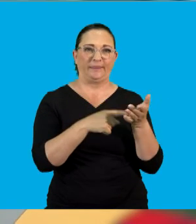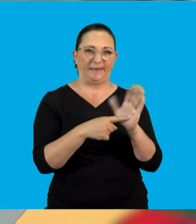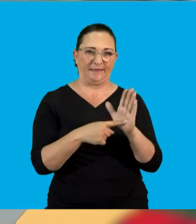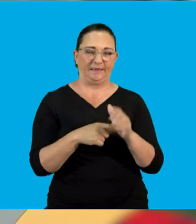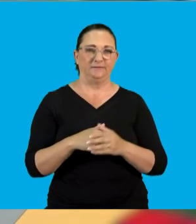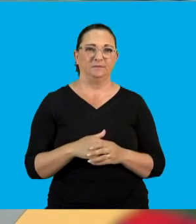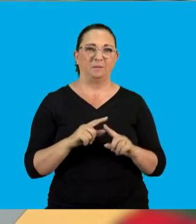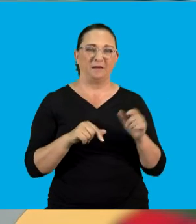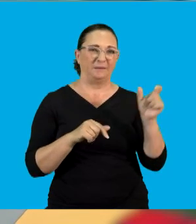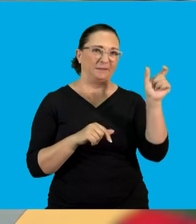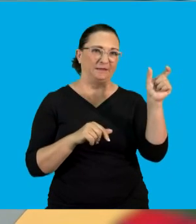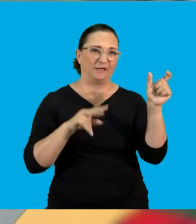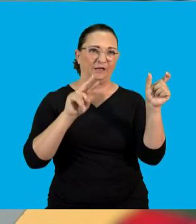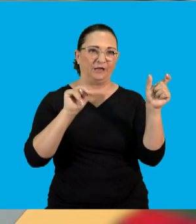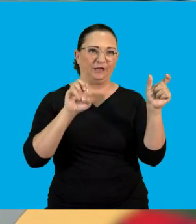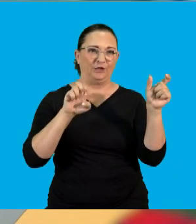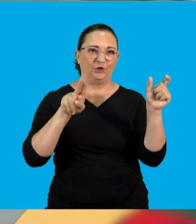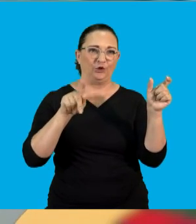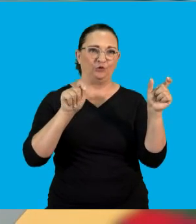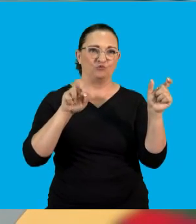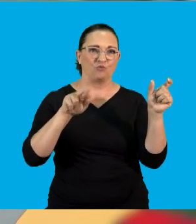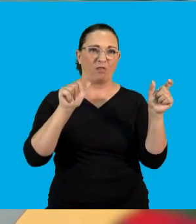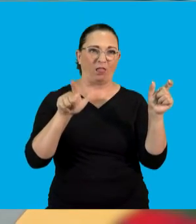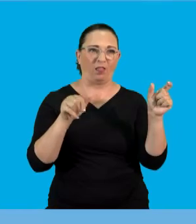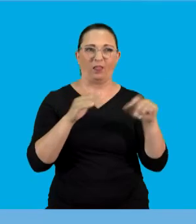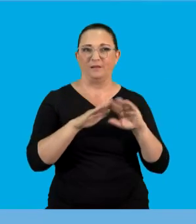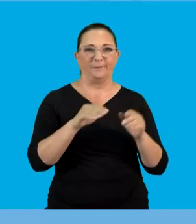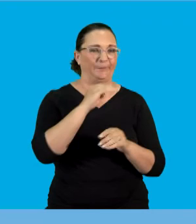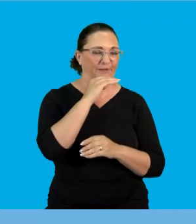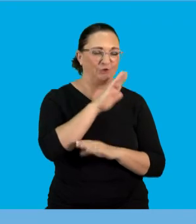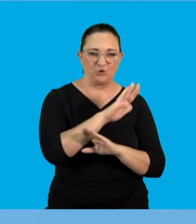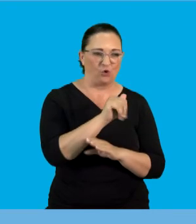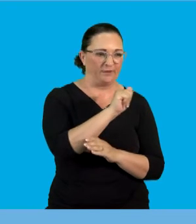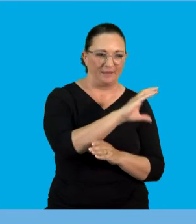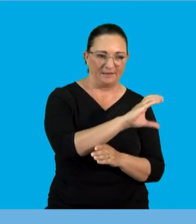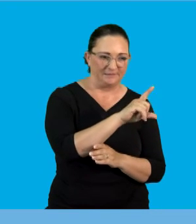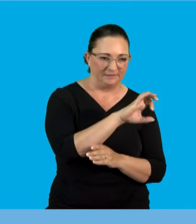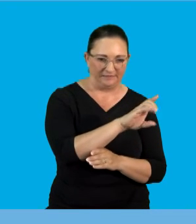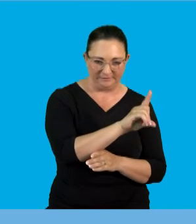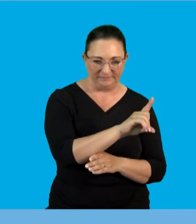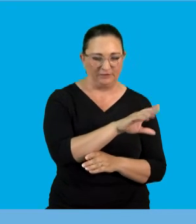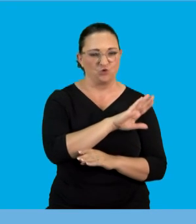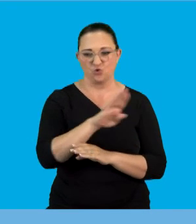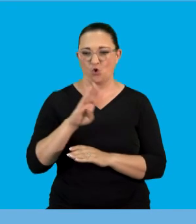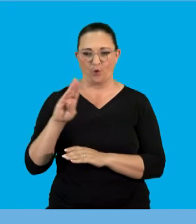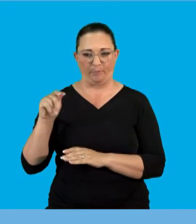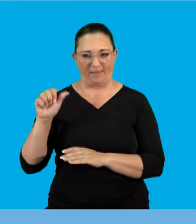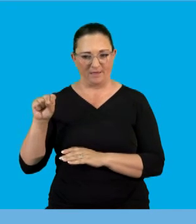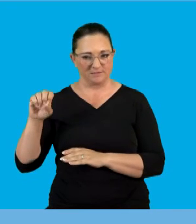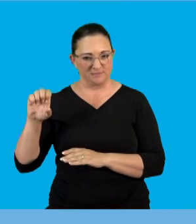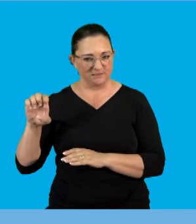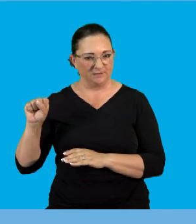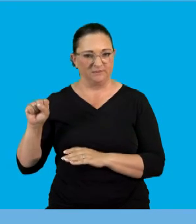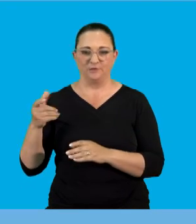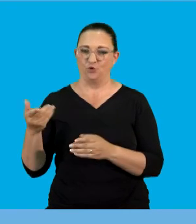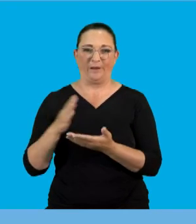a neutral substance, that's a substance that is neither an acid or a base. So it's in between. It's not an acid and also not a